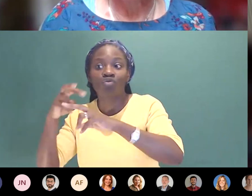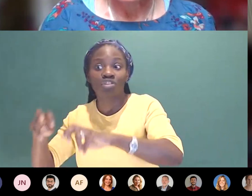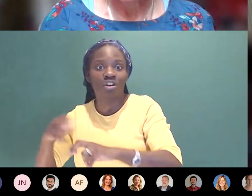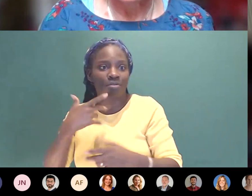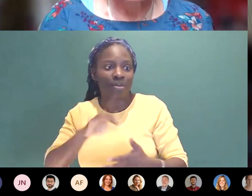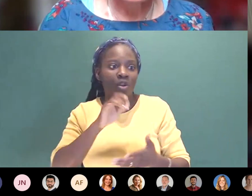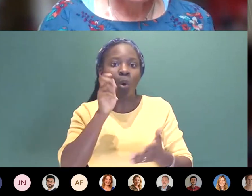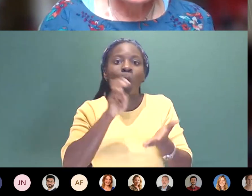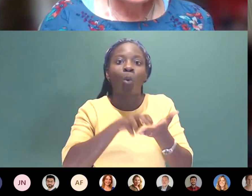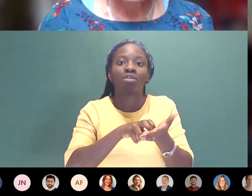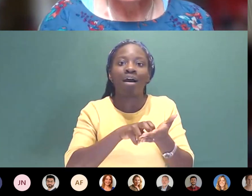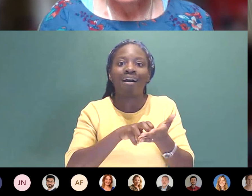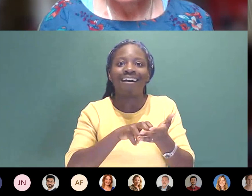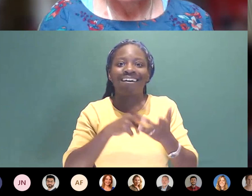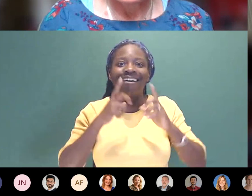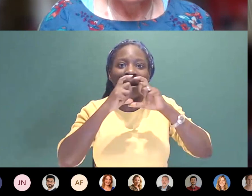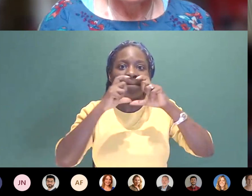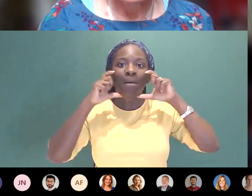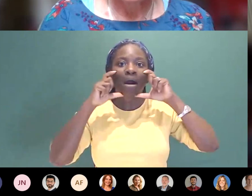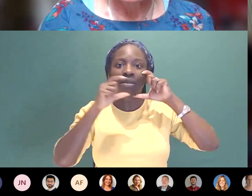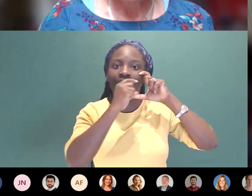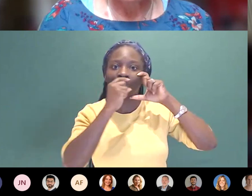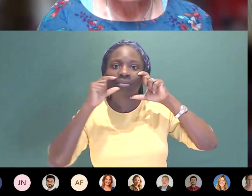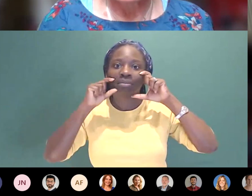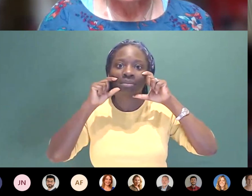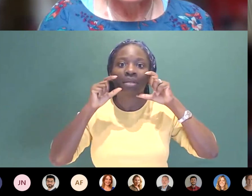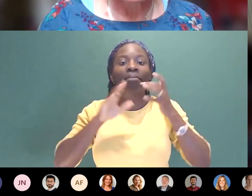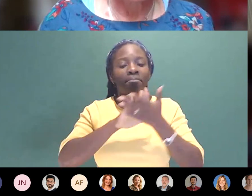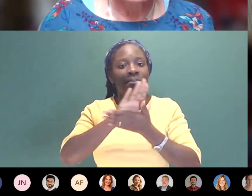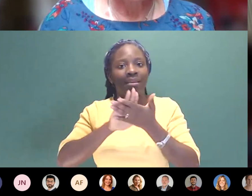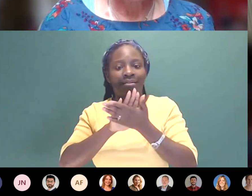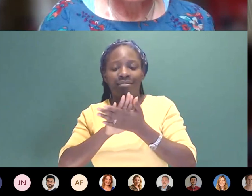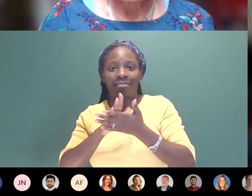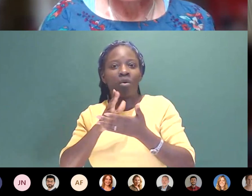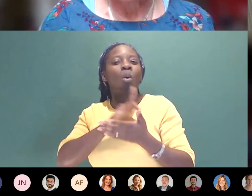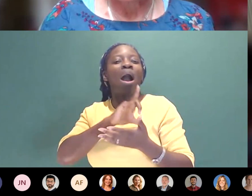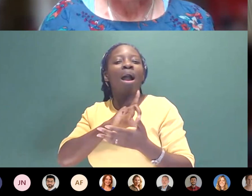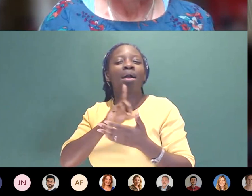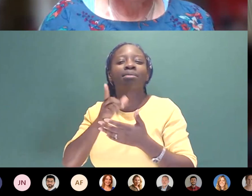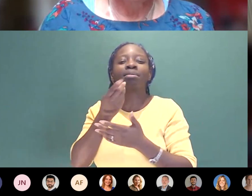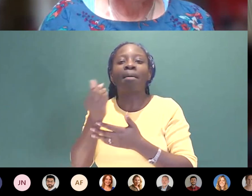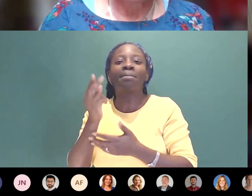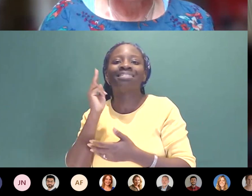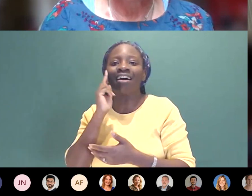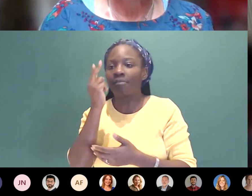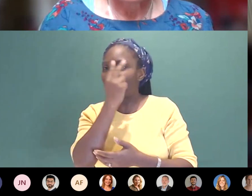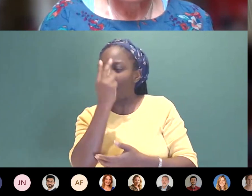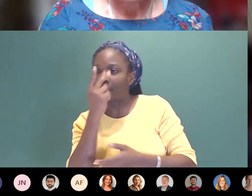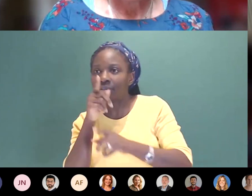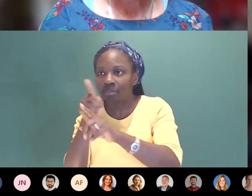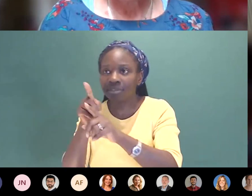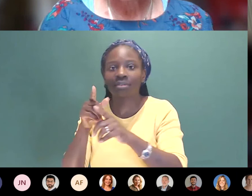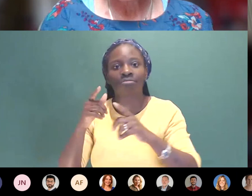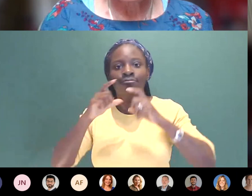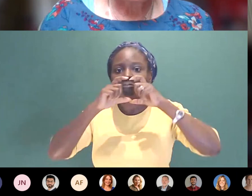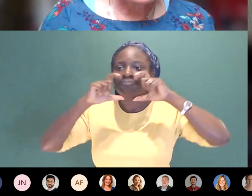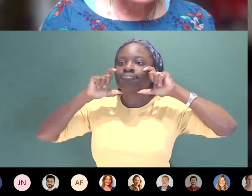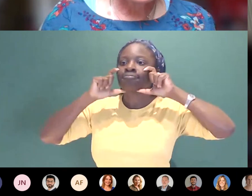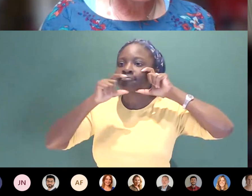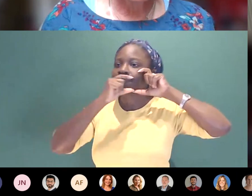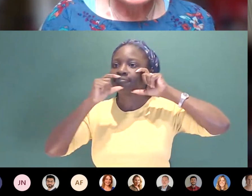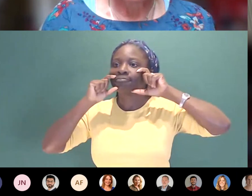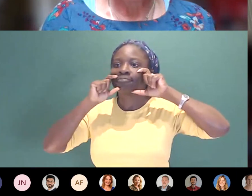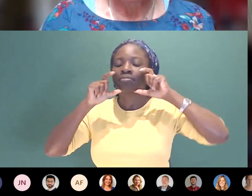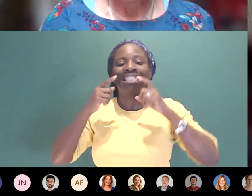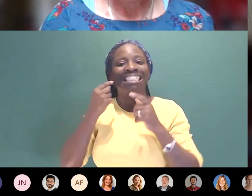special transparent masks because we're going to be working with some deaf-blind people and people with learning difficulties. So we're going to see whether those